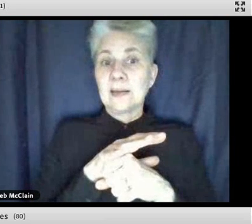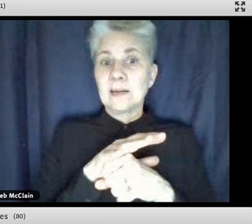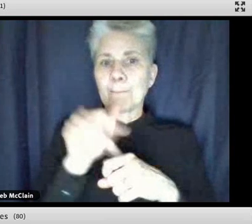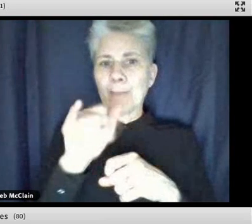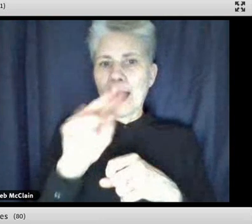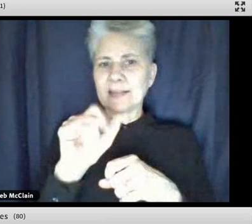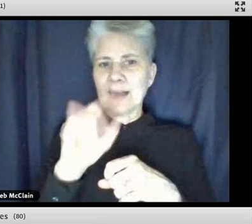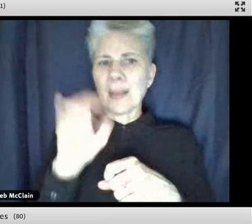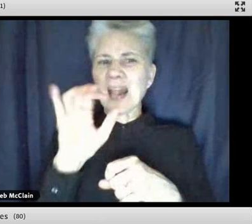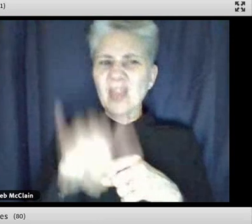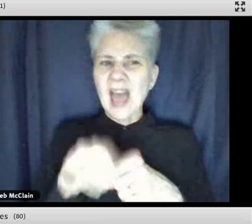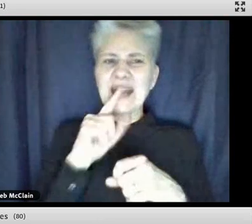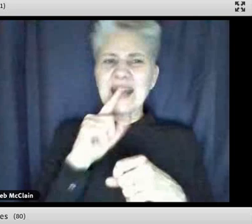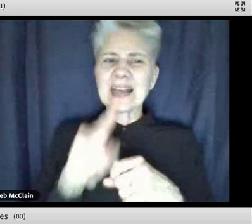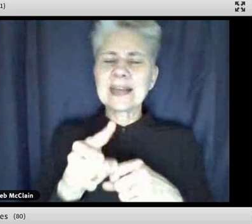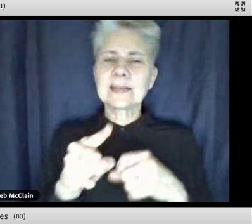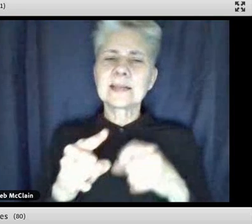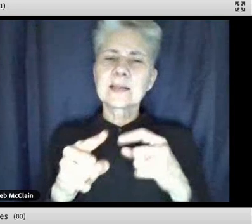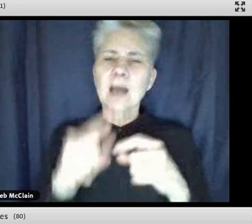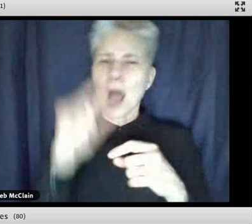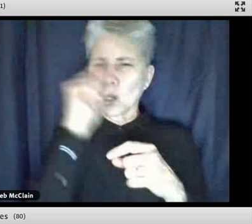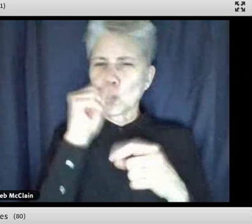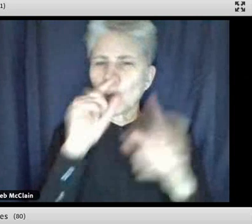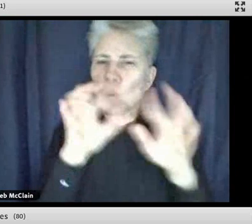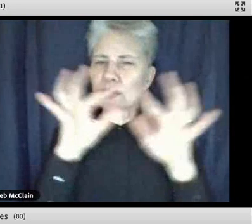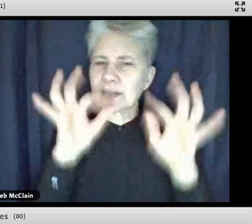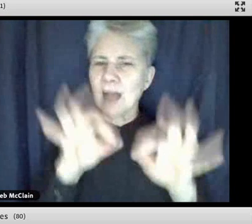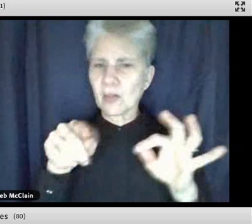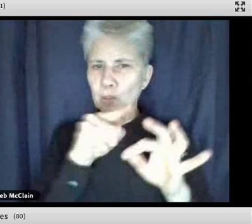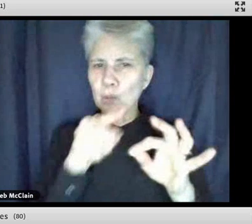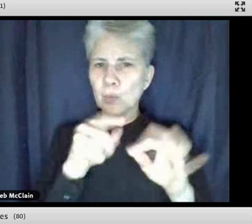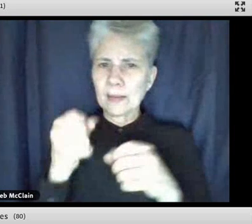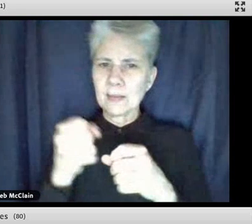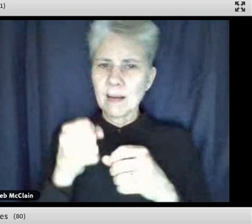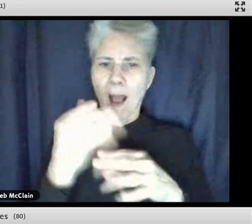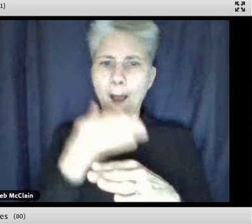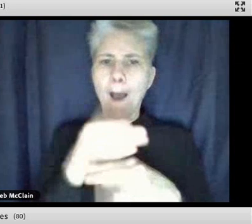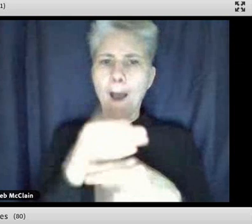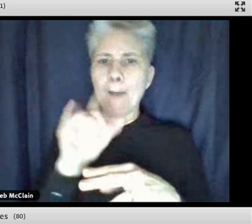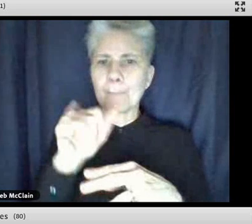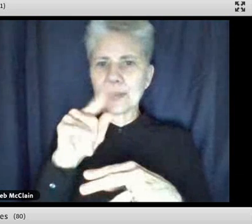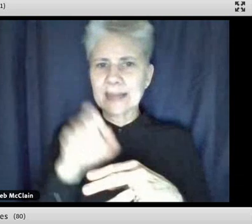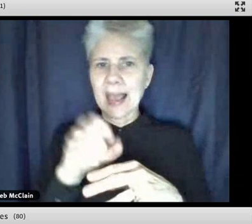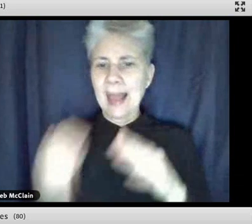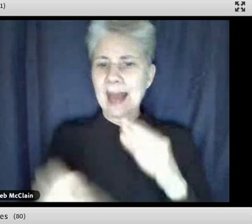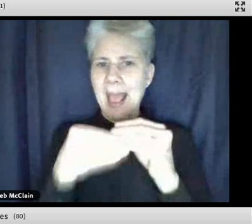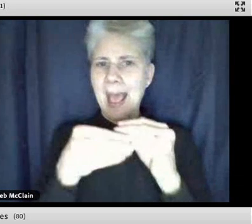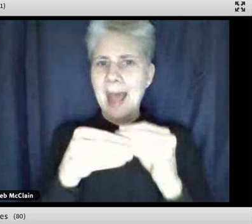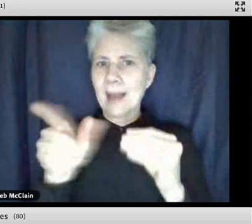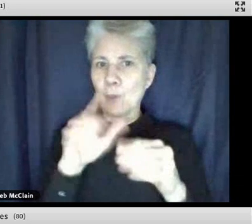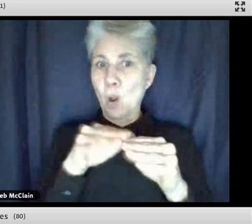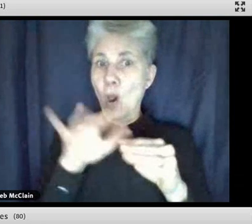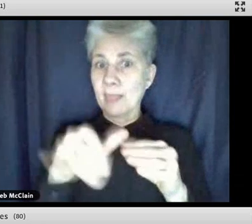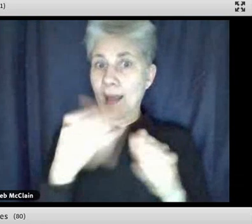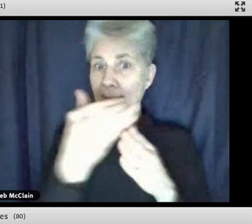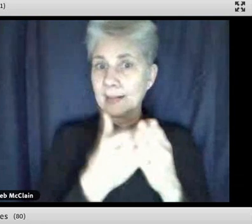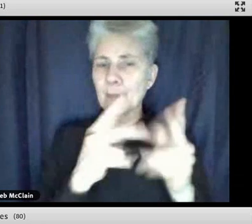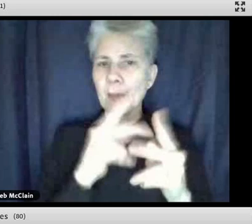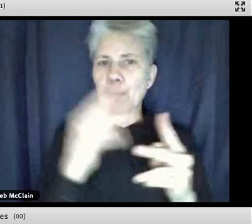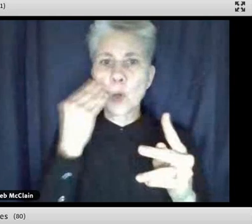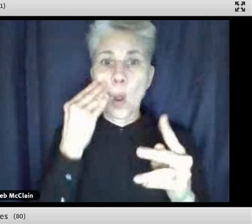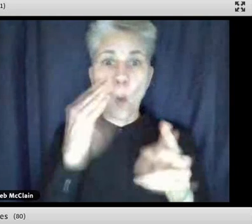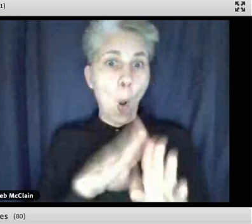is a Google Doc that you guys can update and you can put your library on there. And that way people can know if you're open or